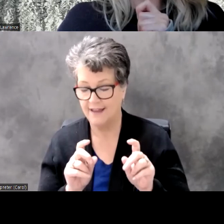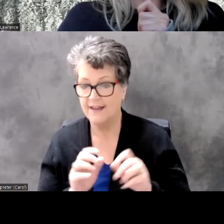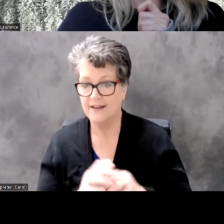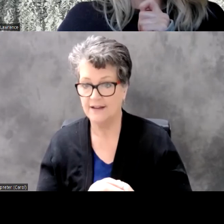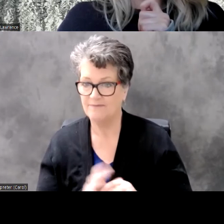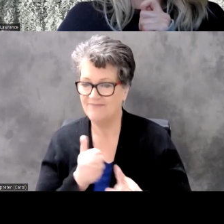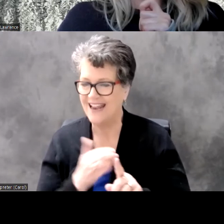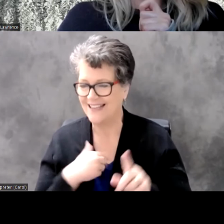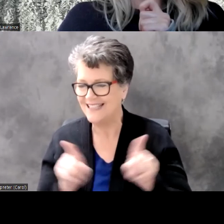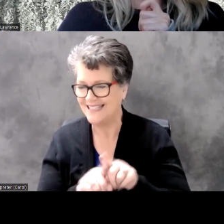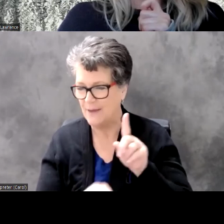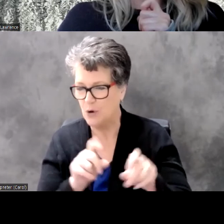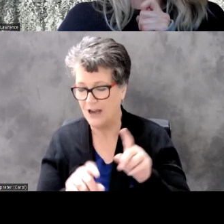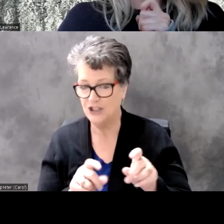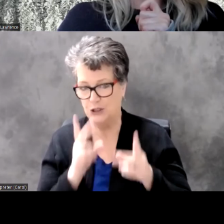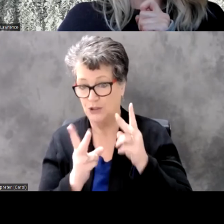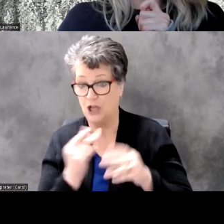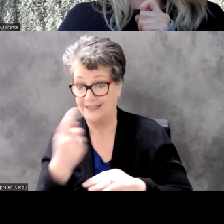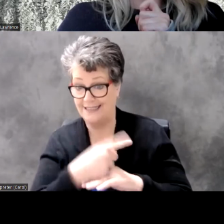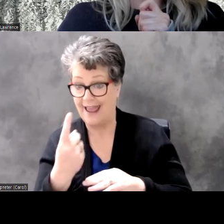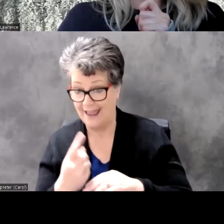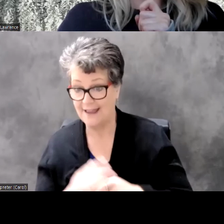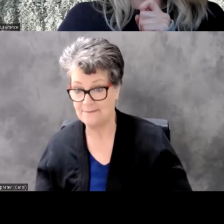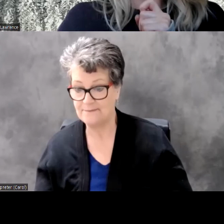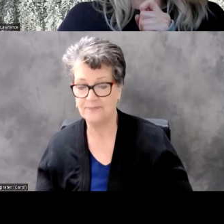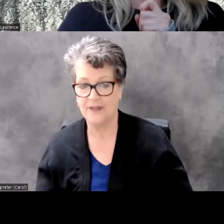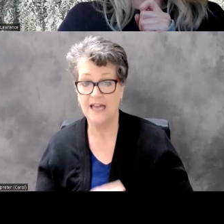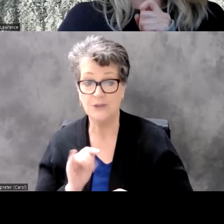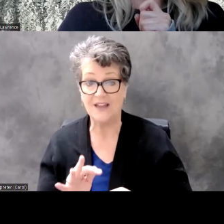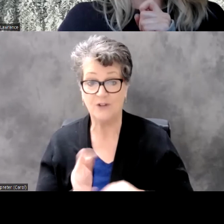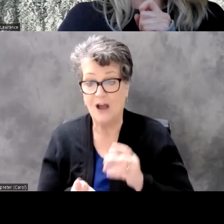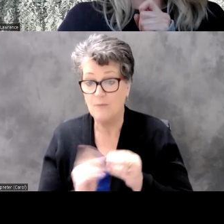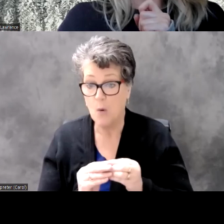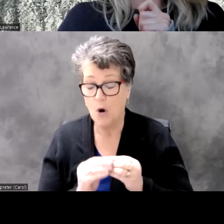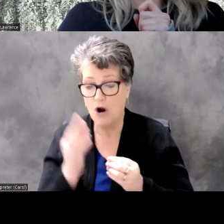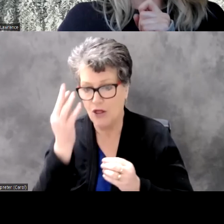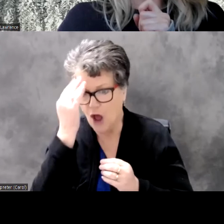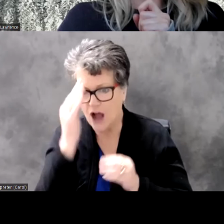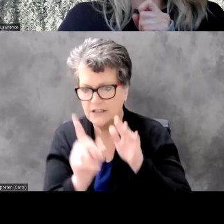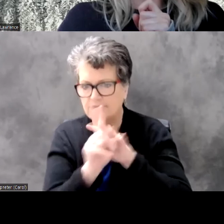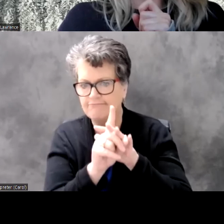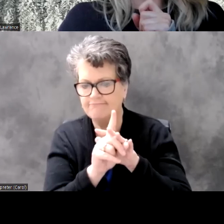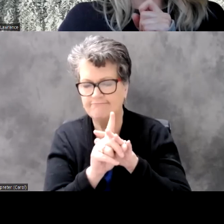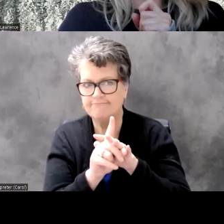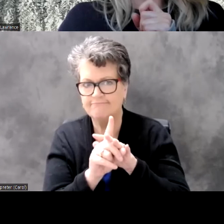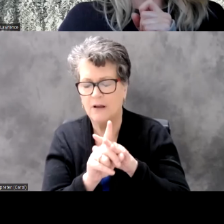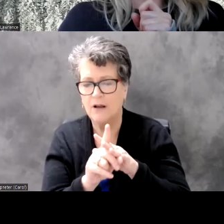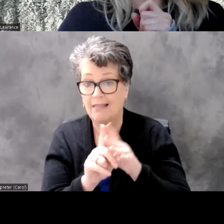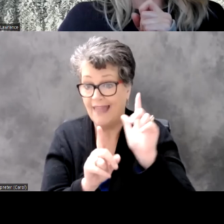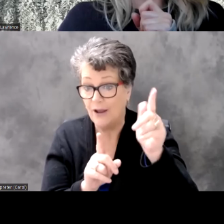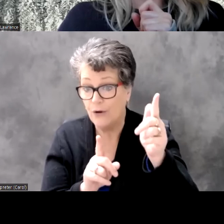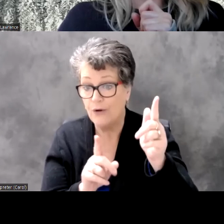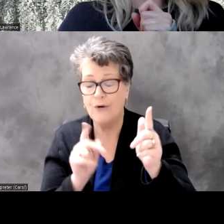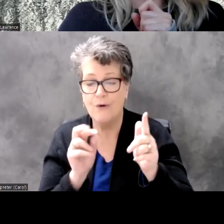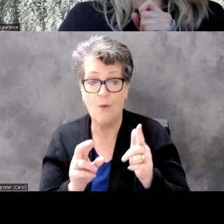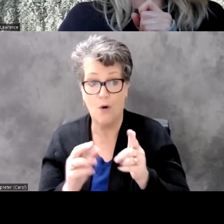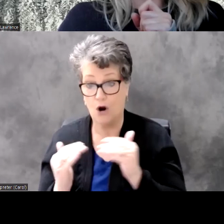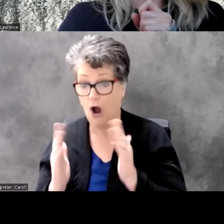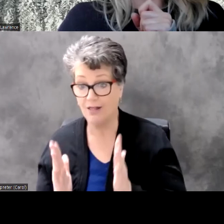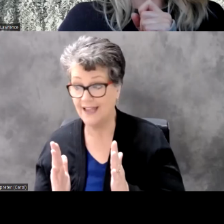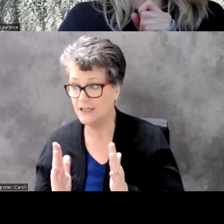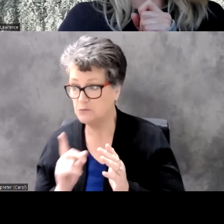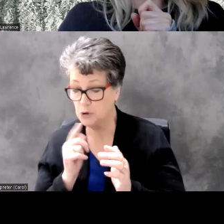the same questions that you will walk through today. So if you have additional thoughts after today's meeting, or maybe you have some colleagues who weren't able